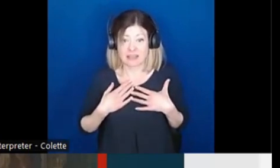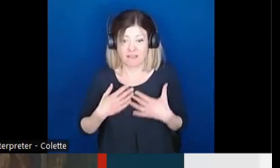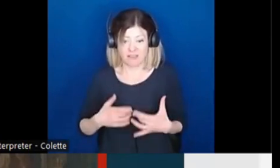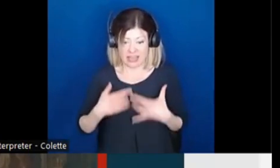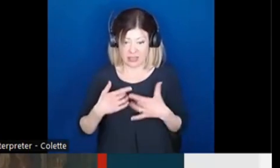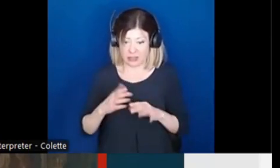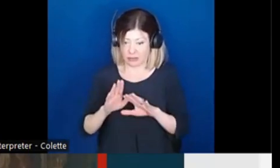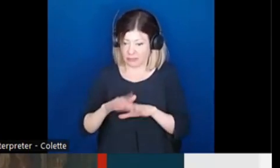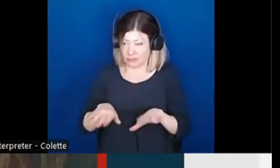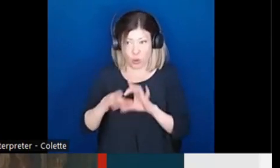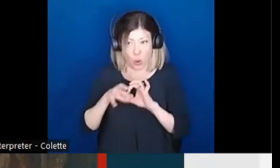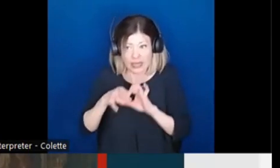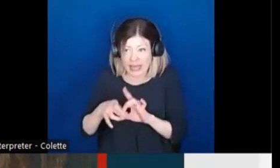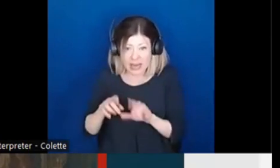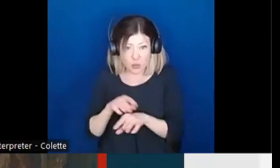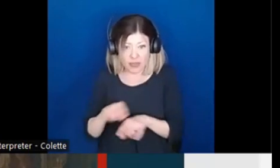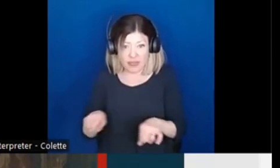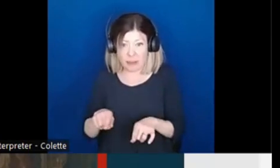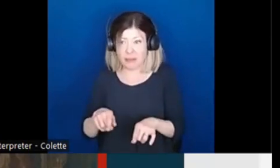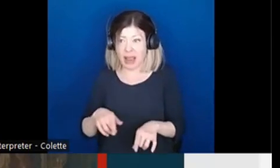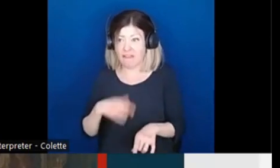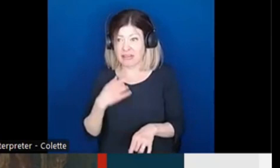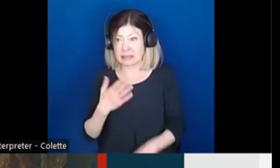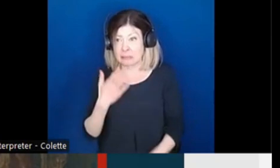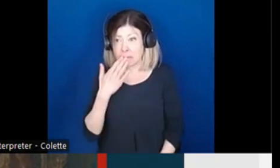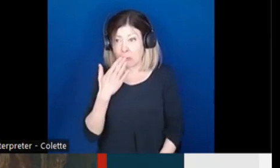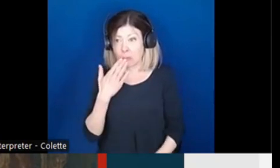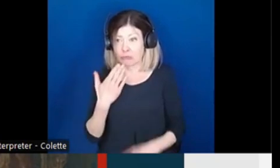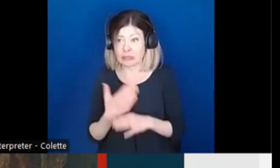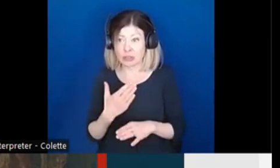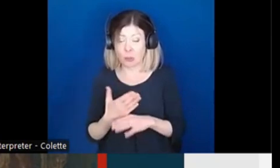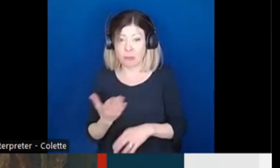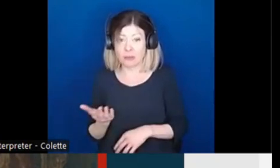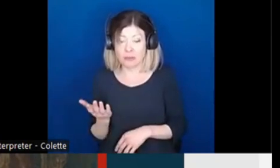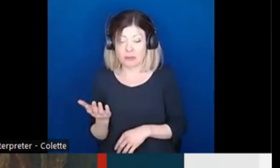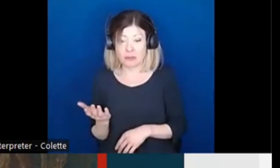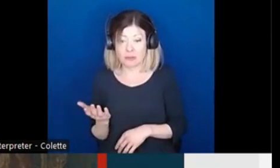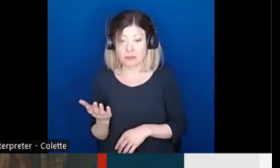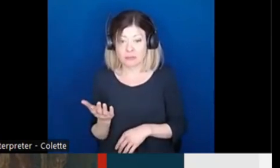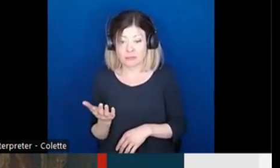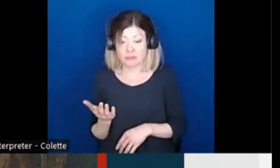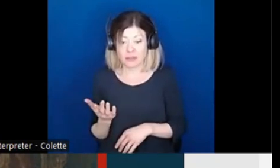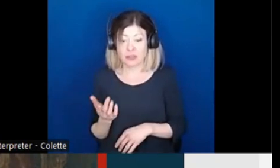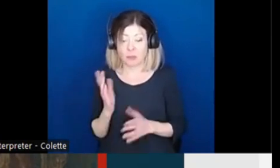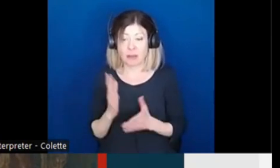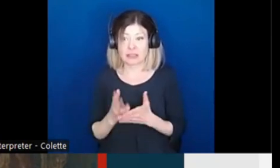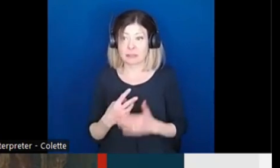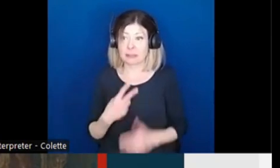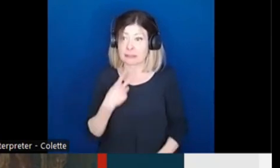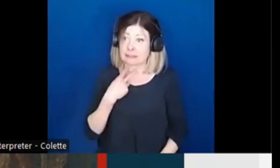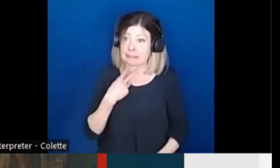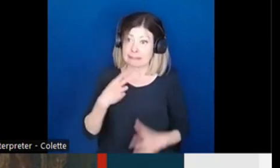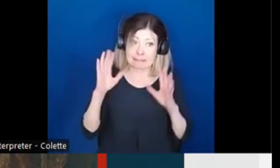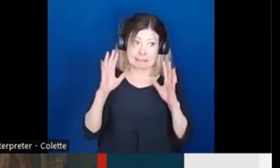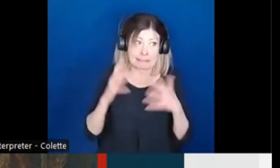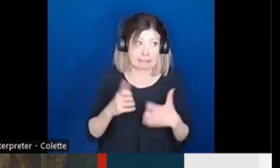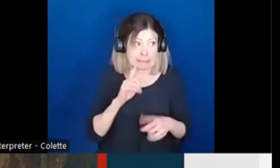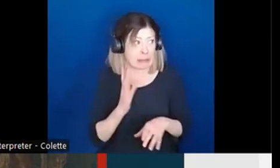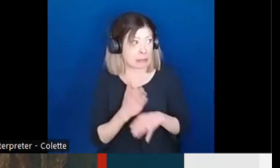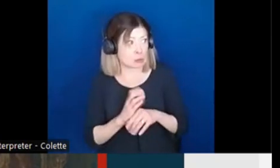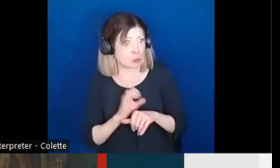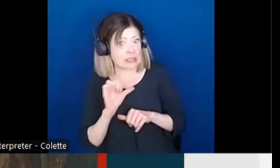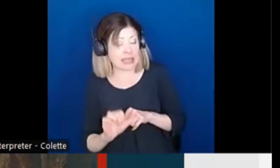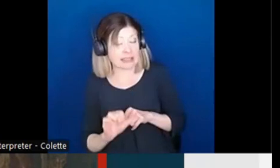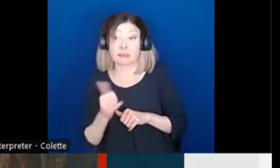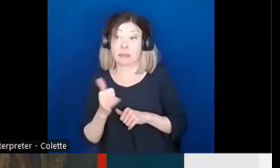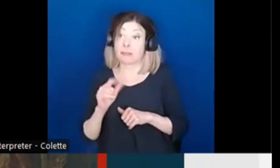students. I find it very dull. So, but, you know, not much hope of anything else. Was she always thinking about maybe writing